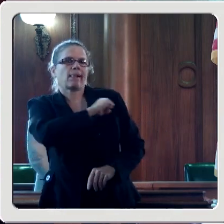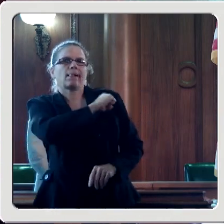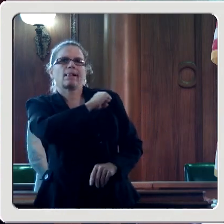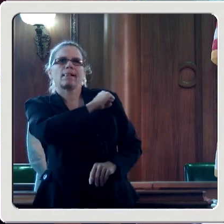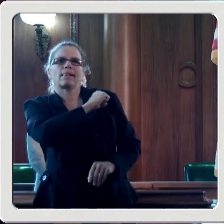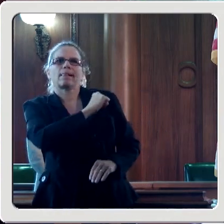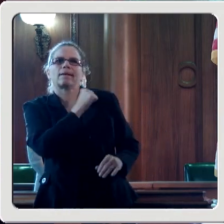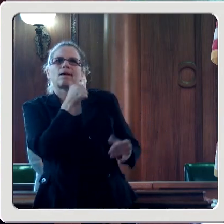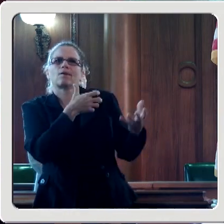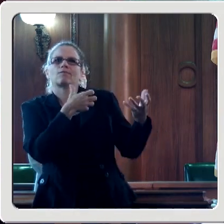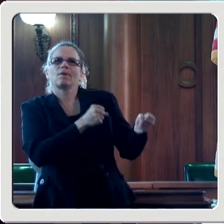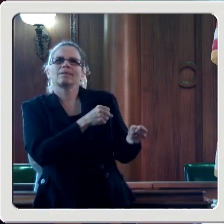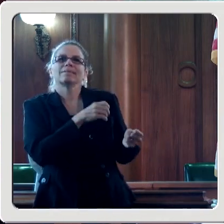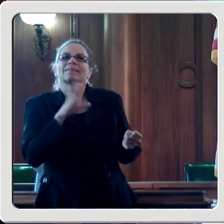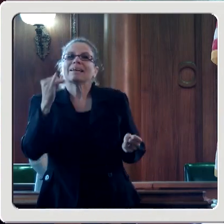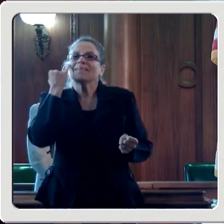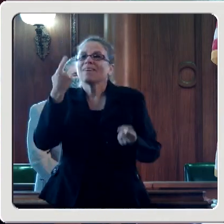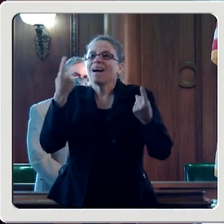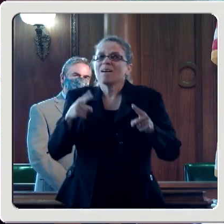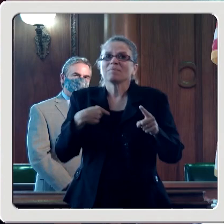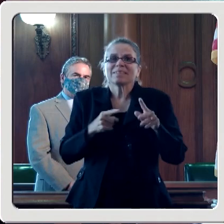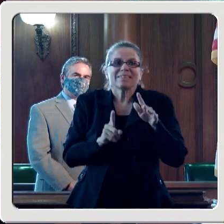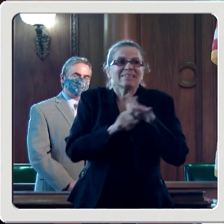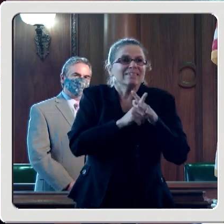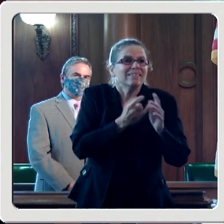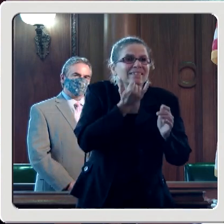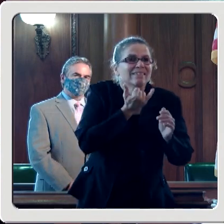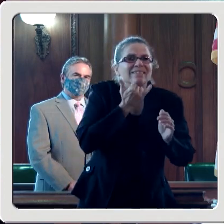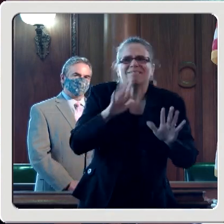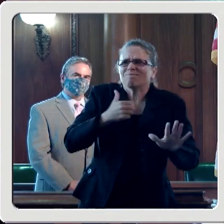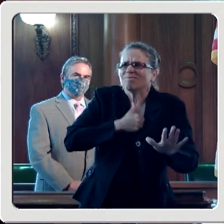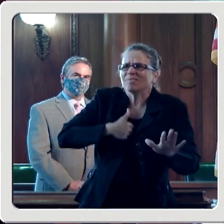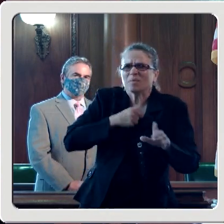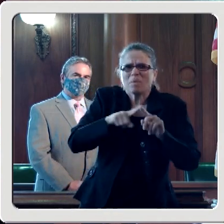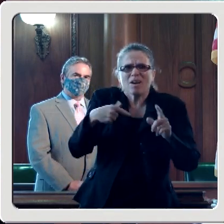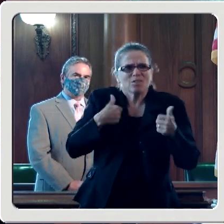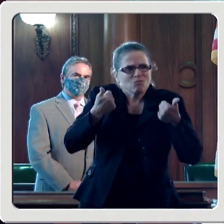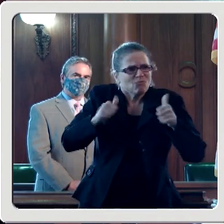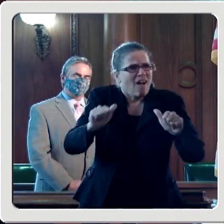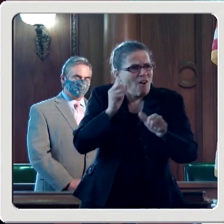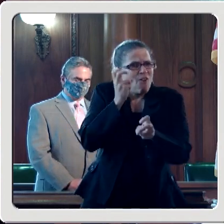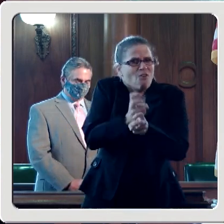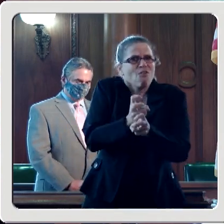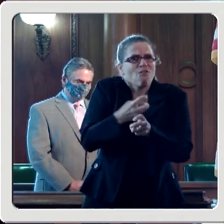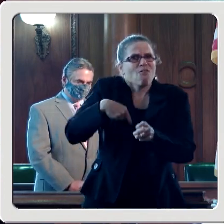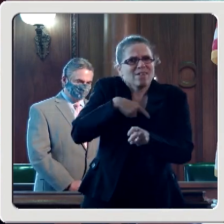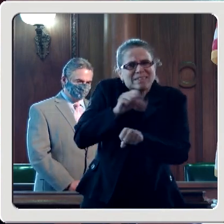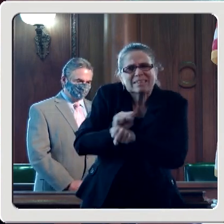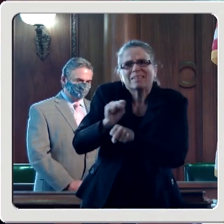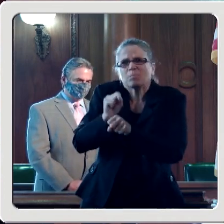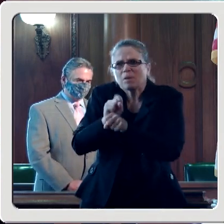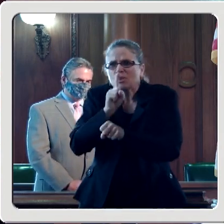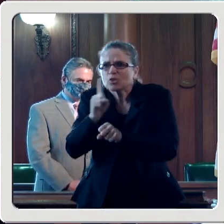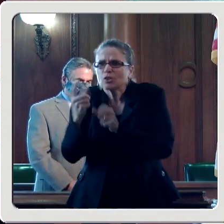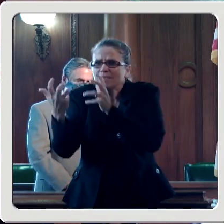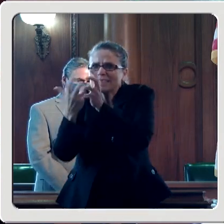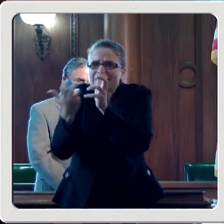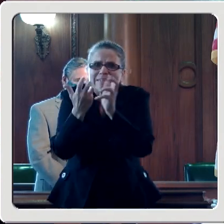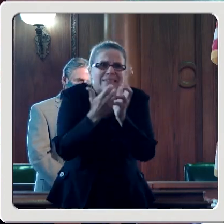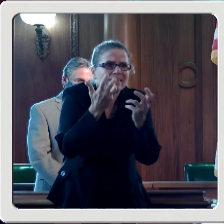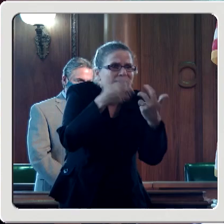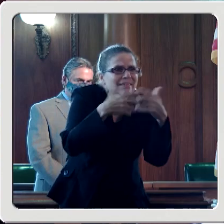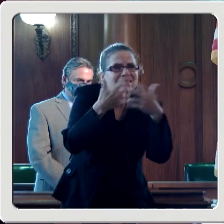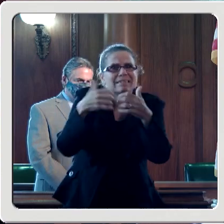community. It's the only way we get things done. We can solve some crimes without any help from any witnesses